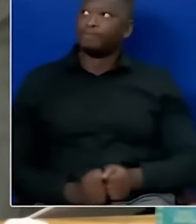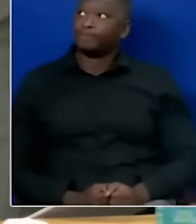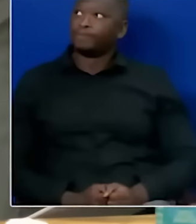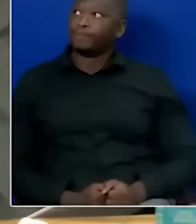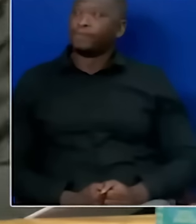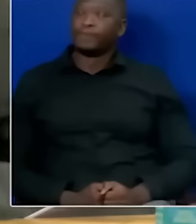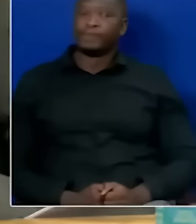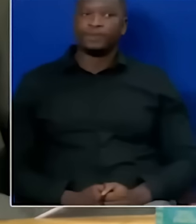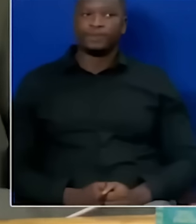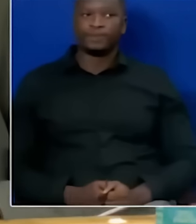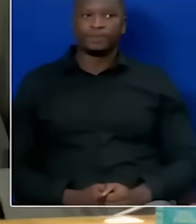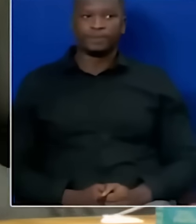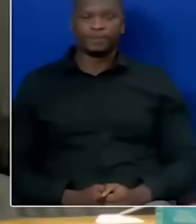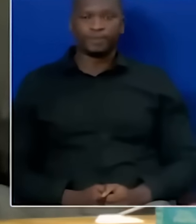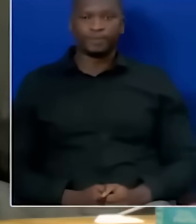So,